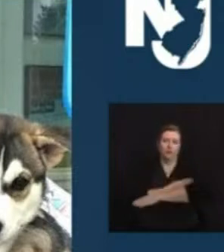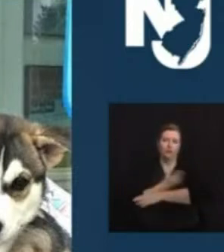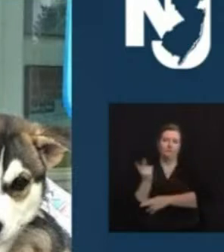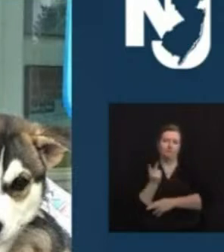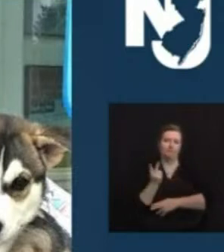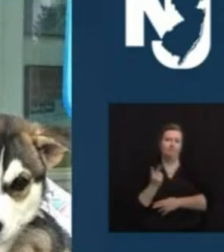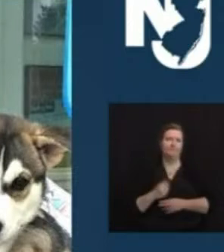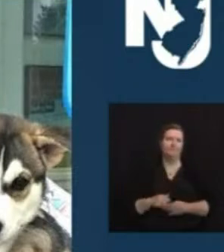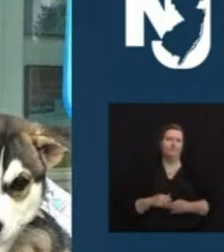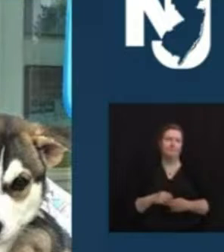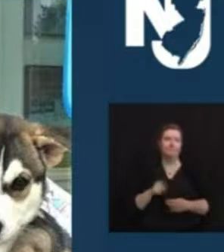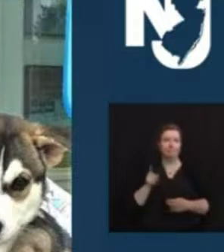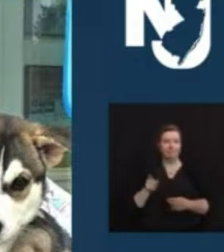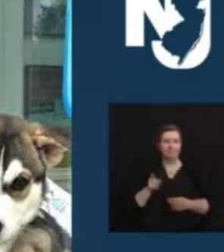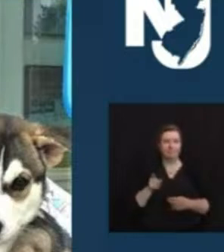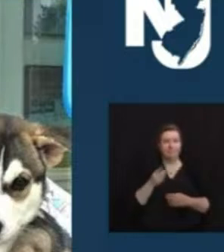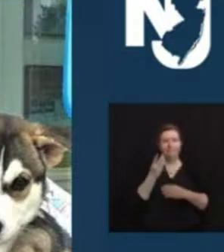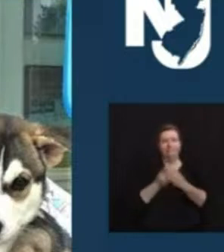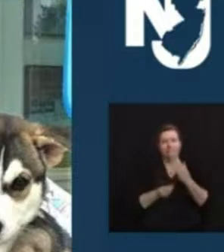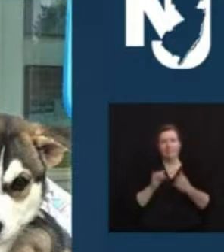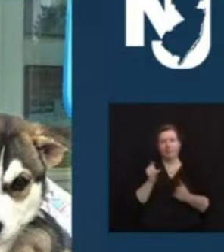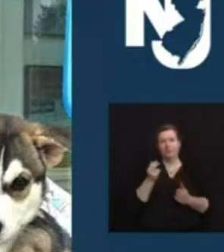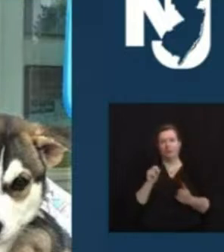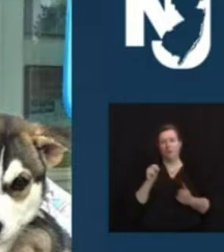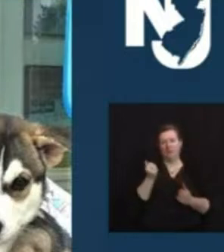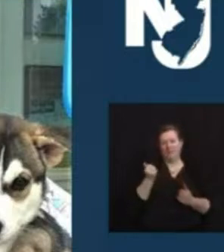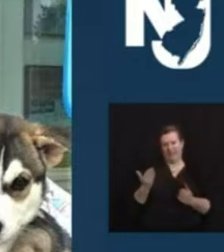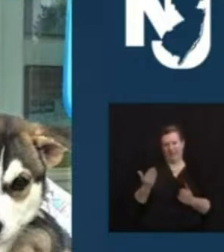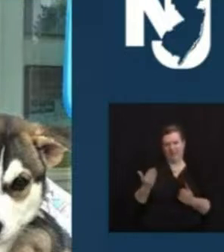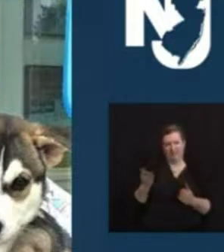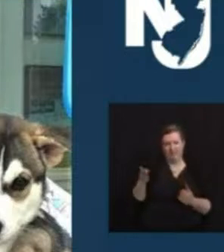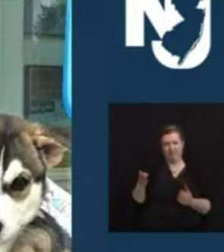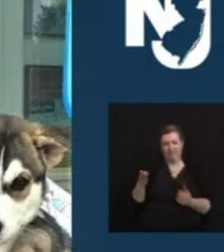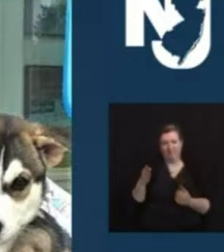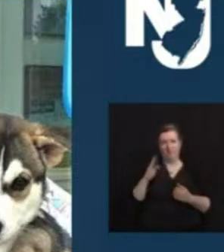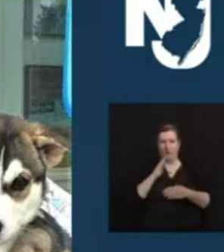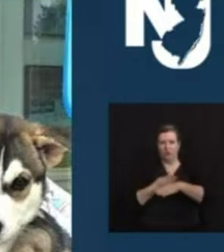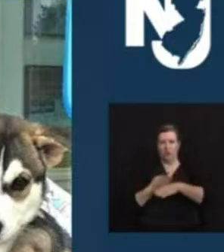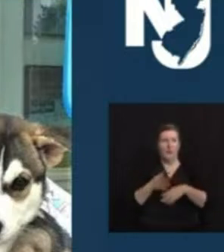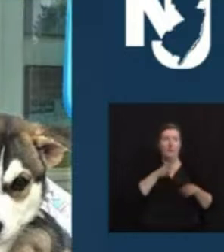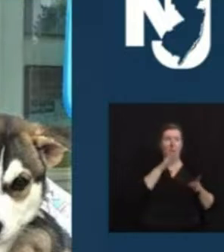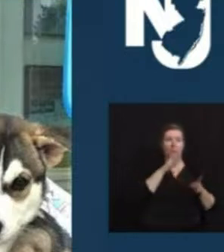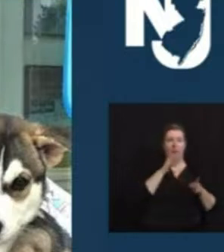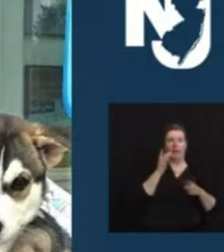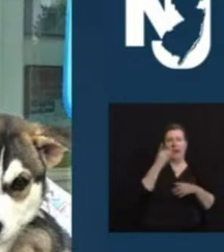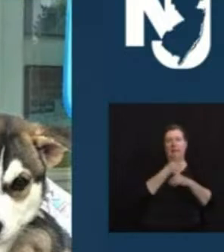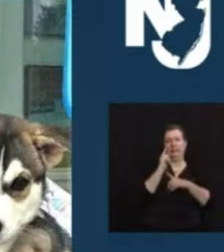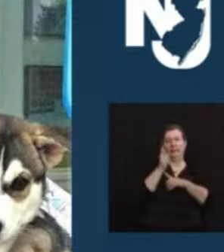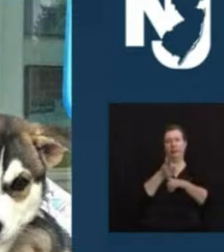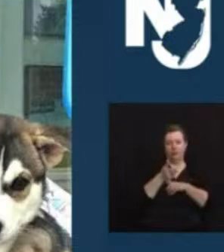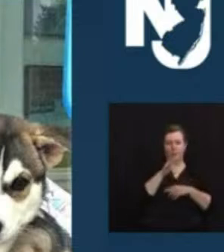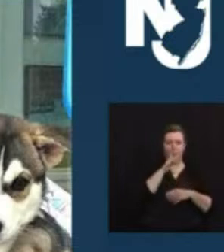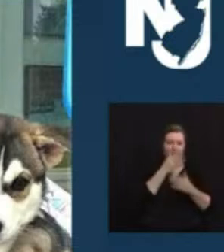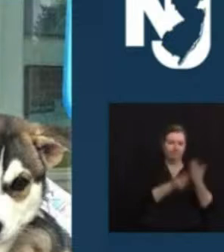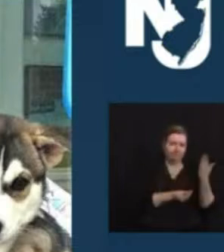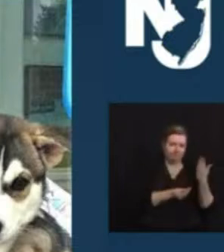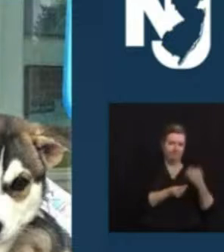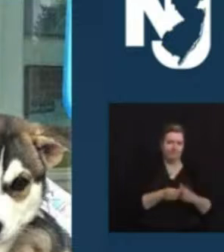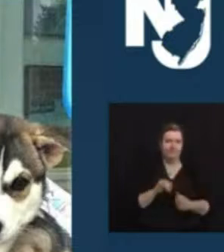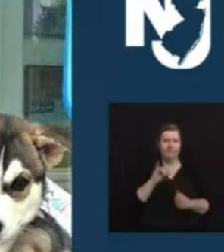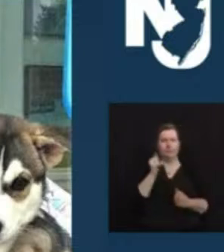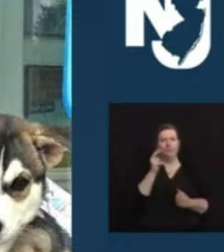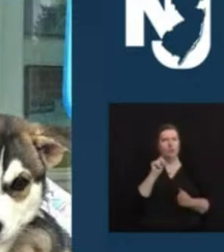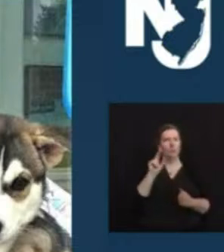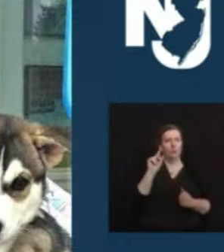right, left us on January 15th. Carolyn followed 8 days later on January 23rd. Penny